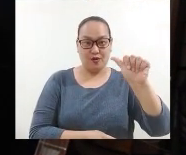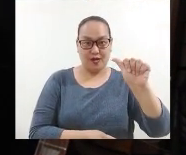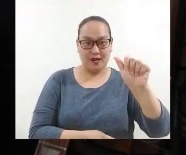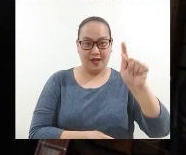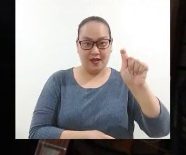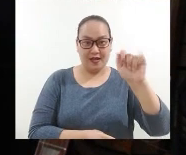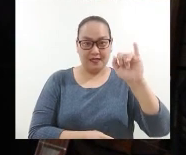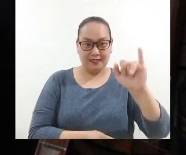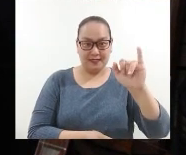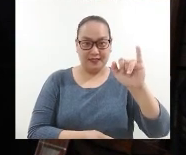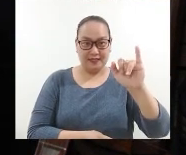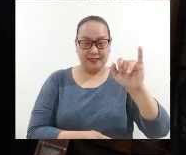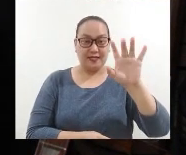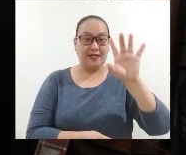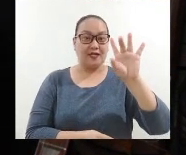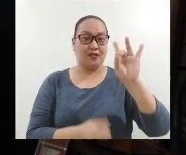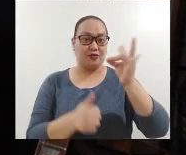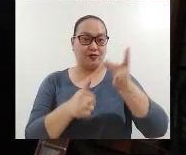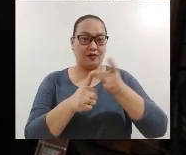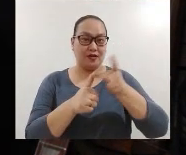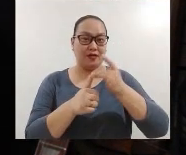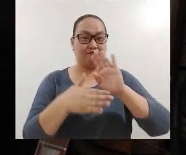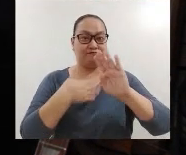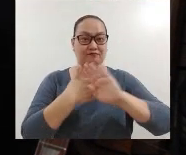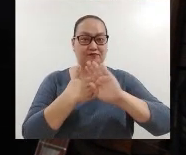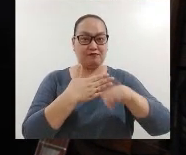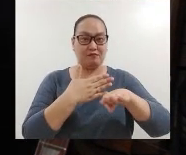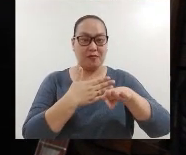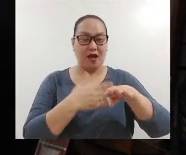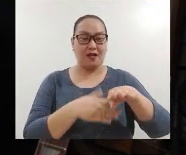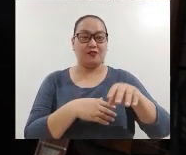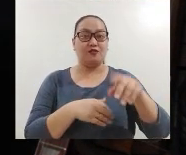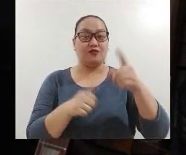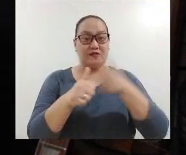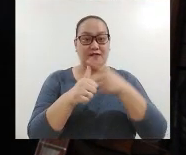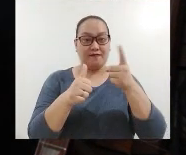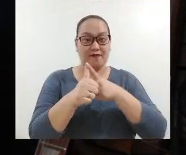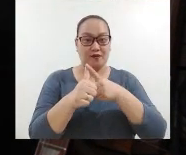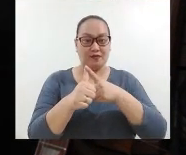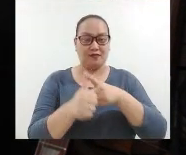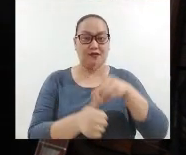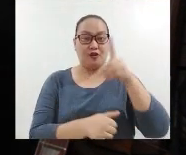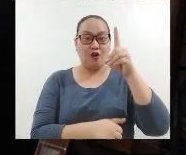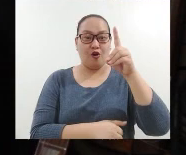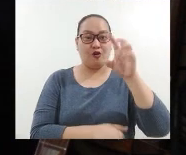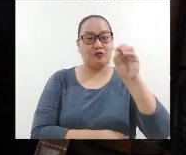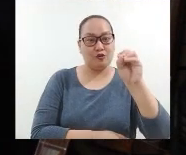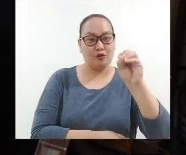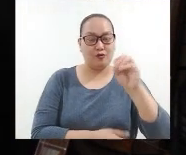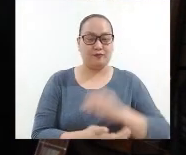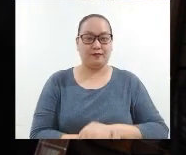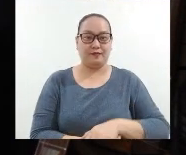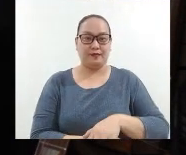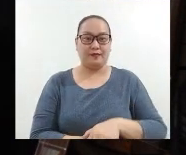Ang pangwalo ay pagbabalik lang doon sa unang tono. Kaya, pito lang.